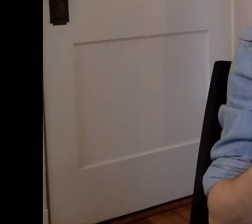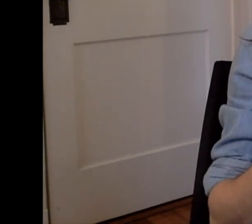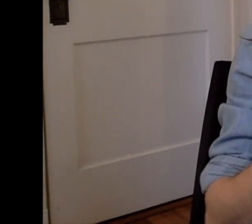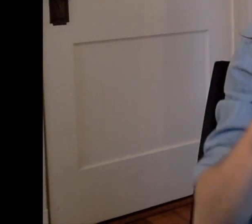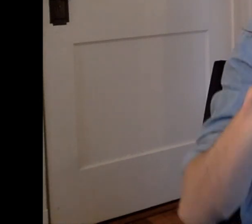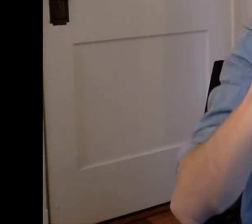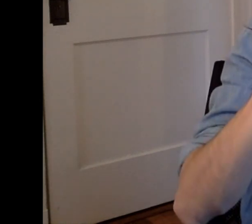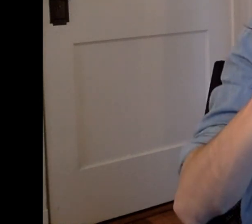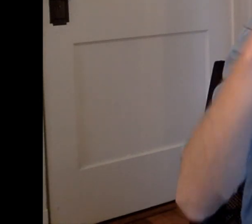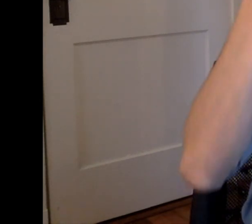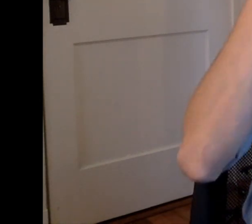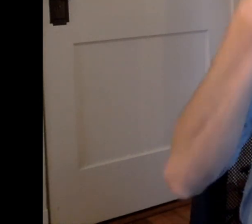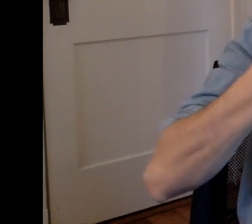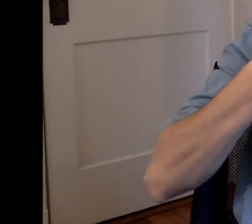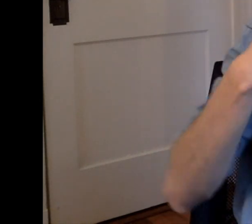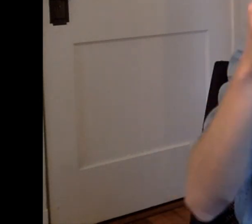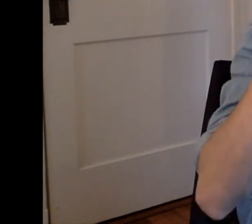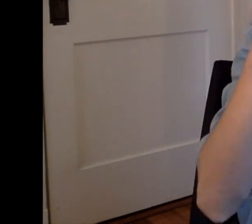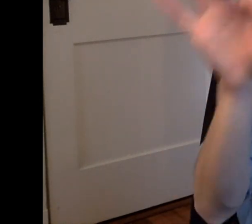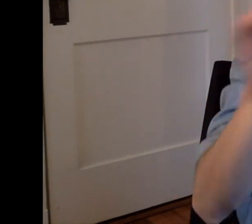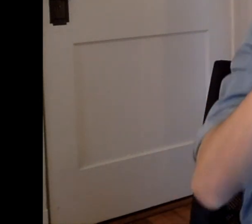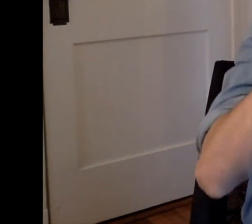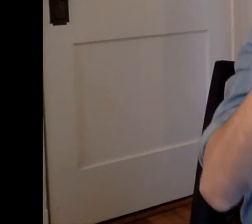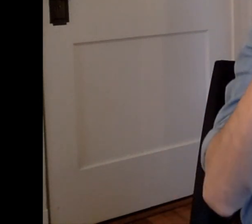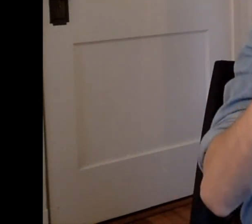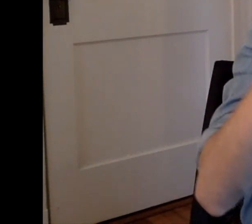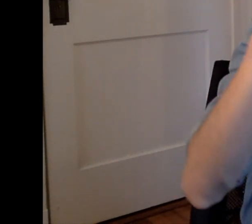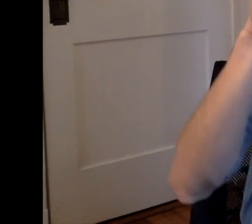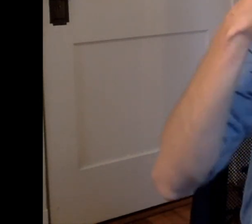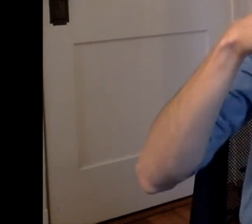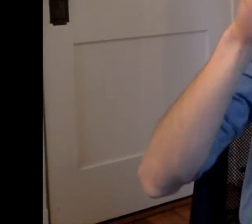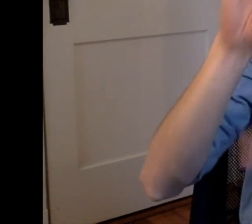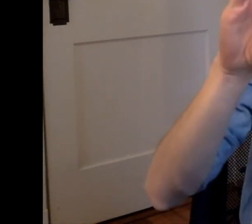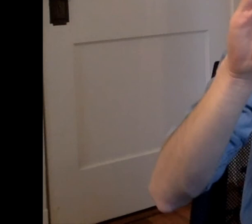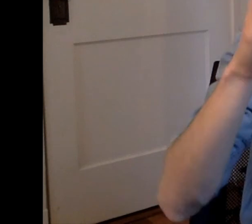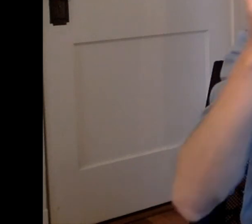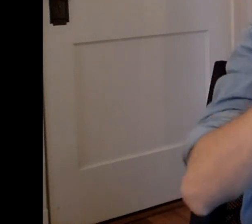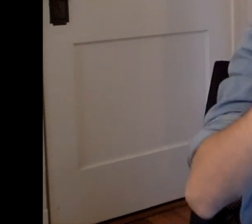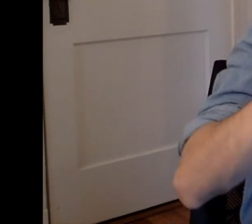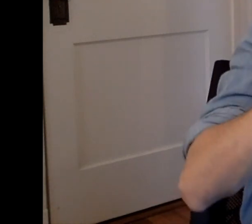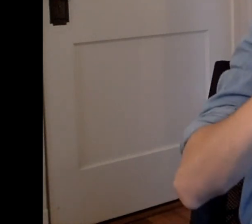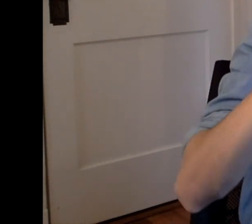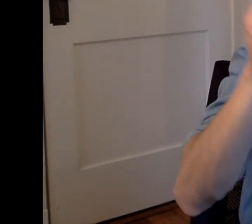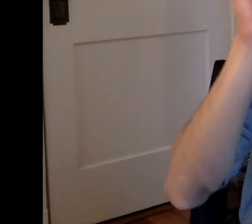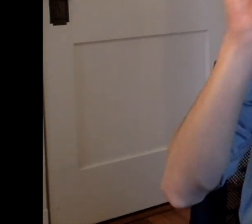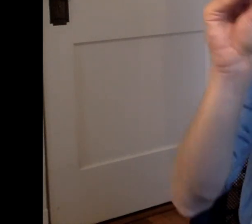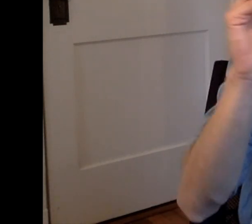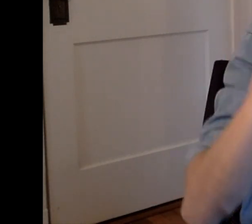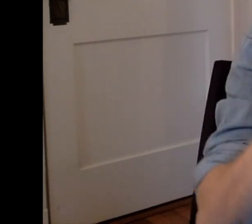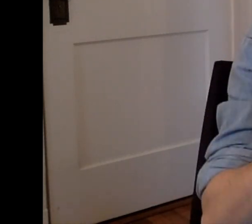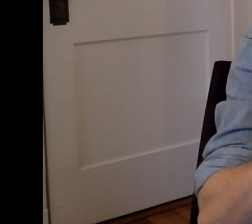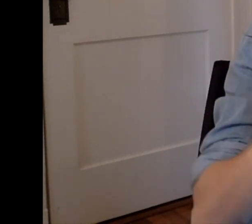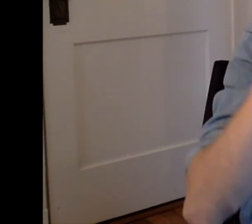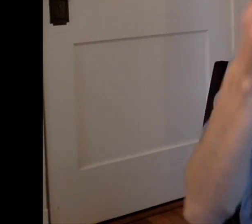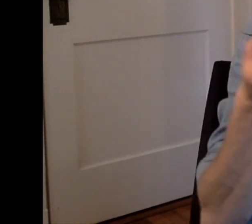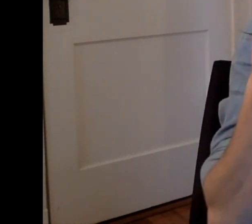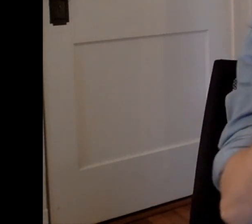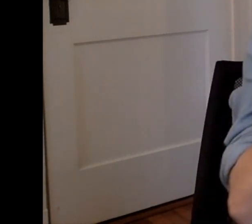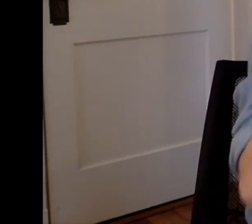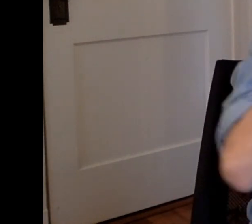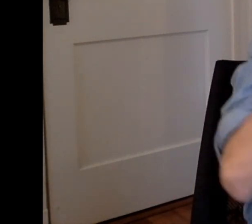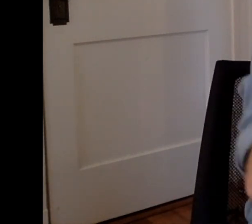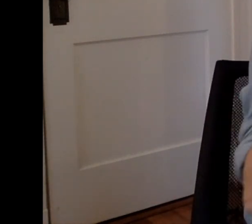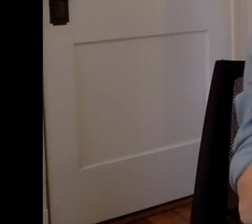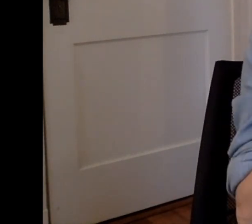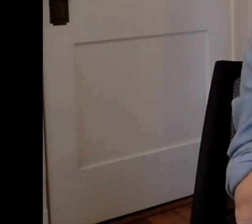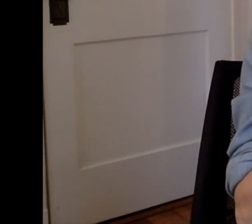mean? Second, if we have an equation like that, y equals mx plus b, with numbers in place of m and b, how do we